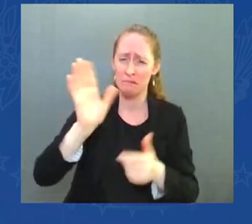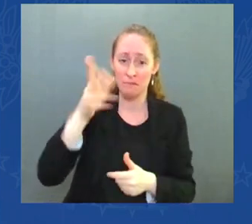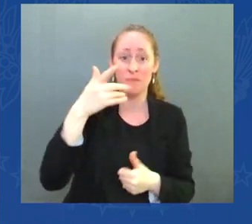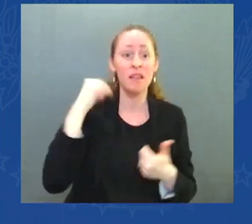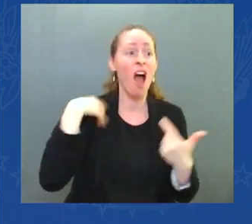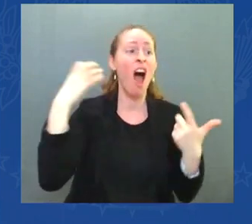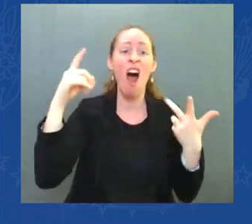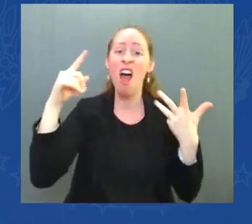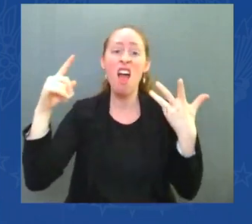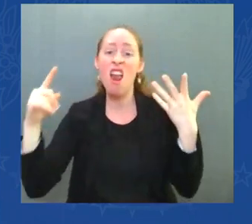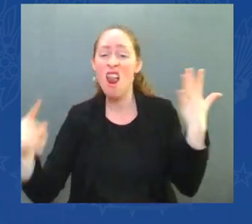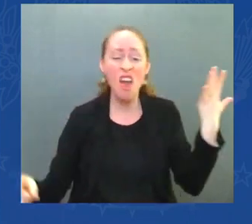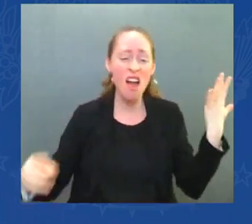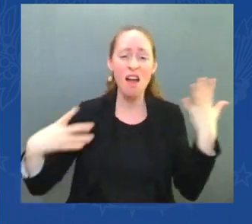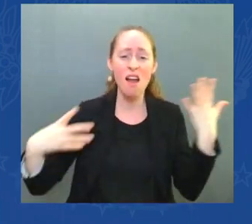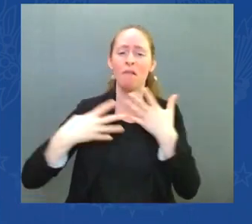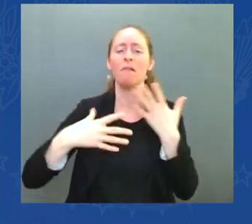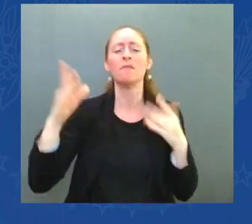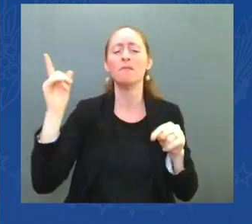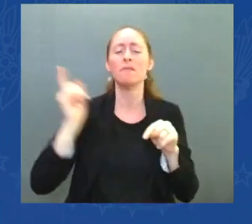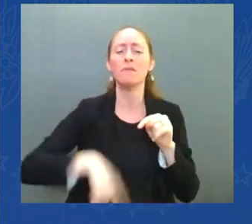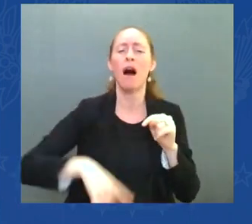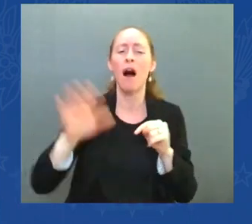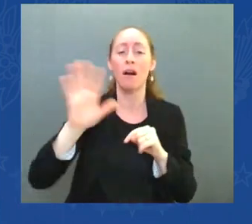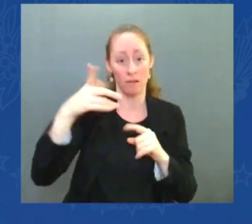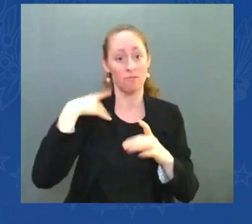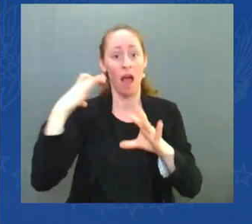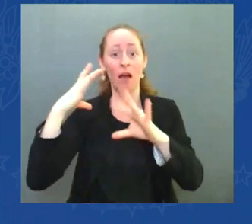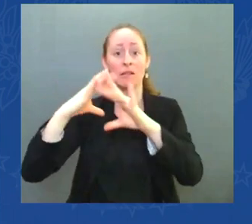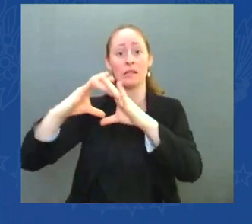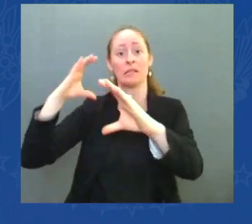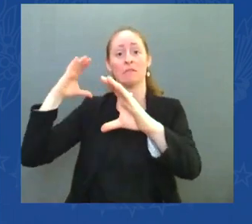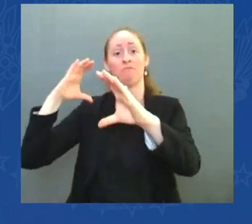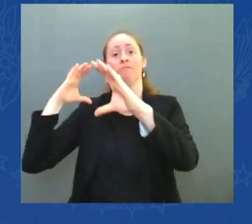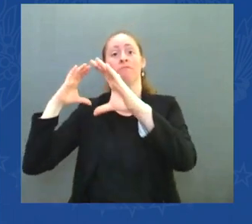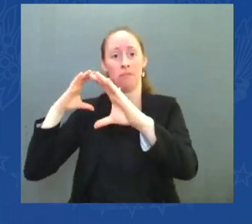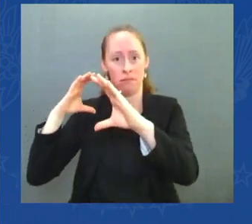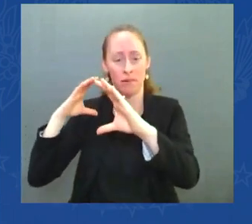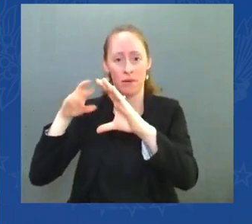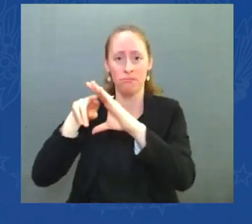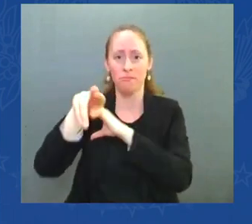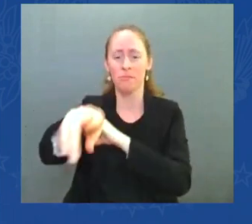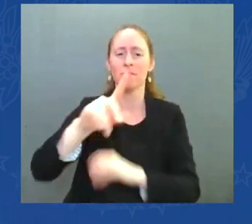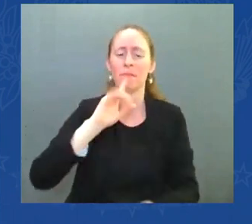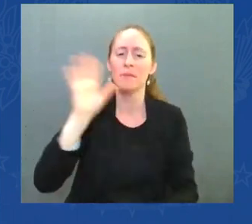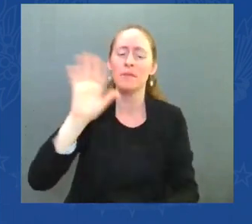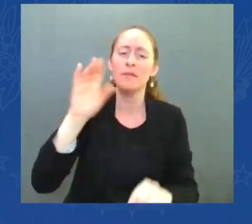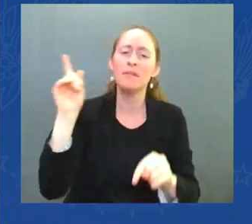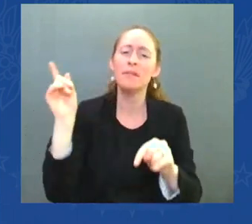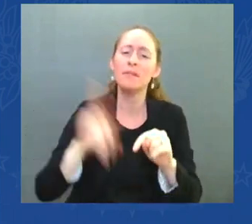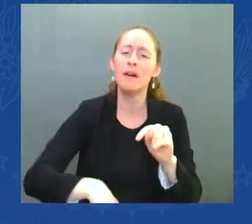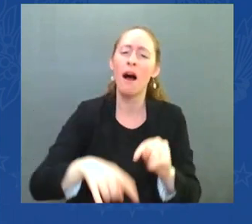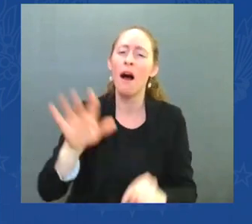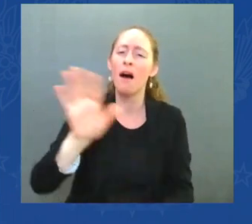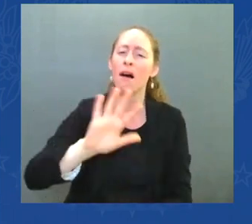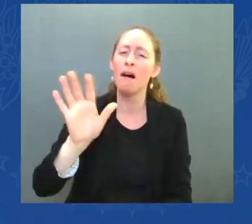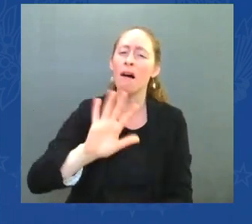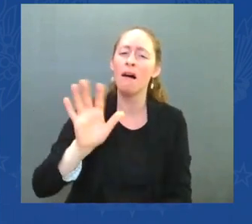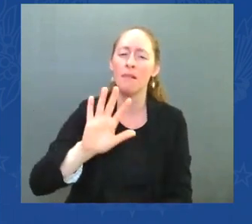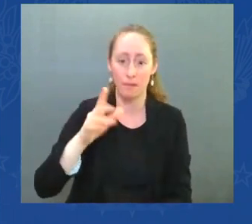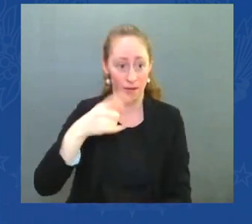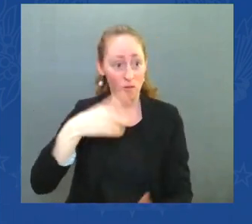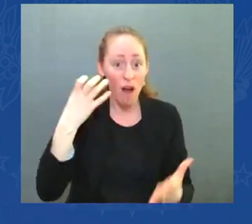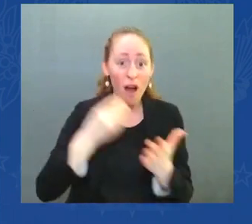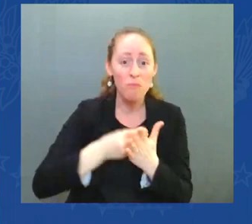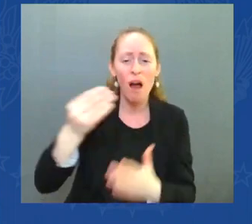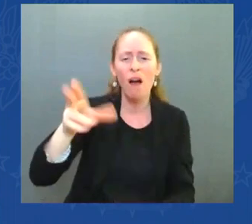guns. It's nothing new. It's just rational. Look, this should be just a start. We need to repeal the liability